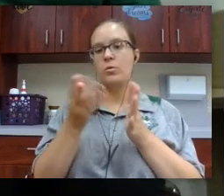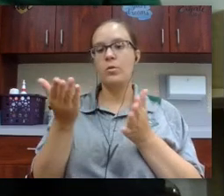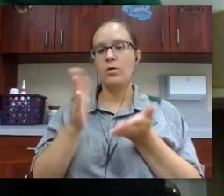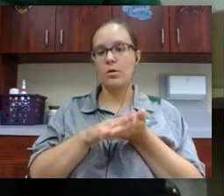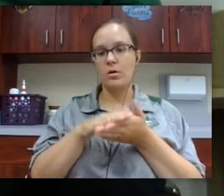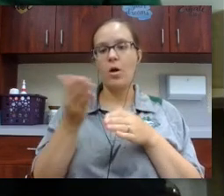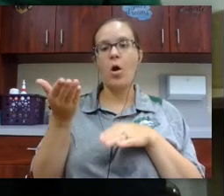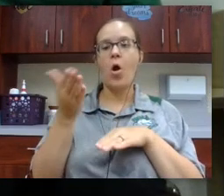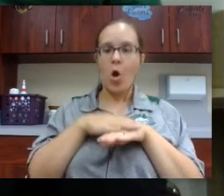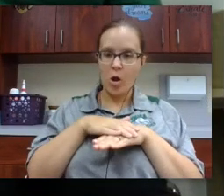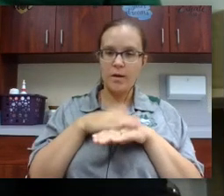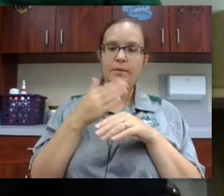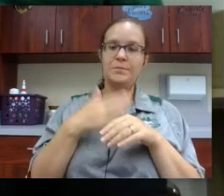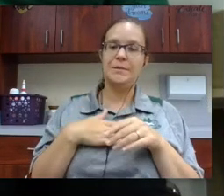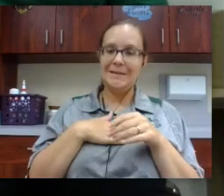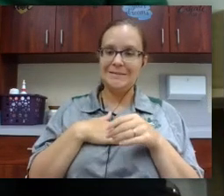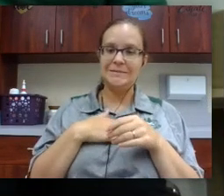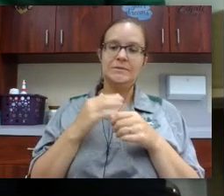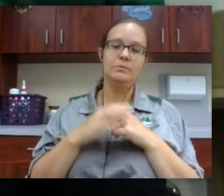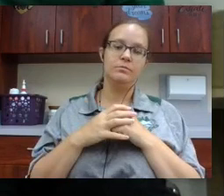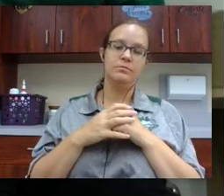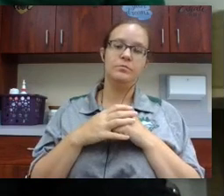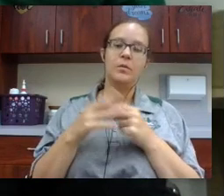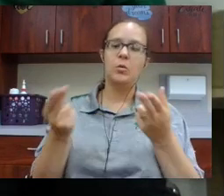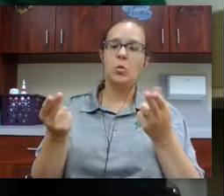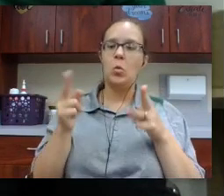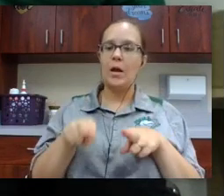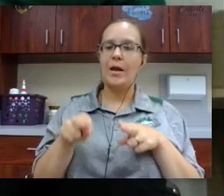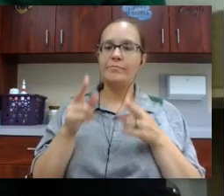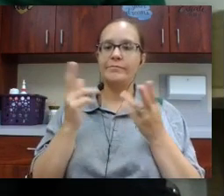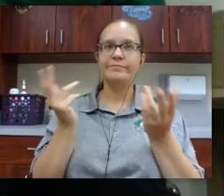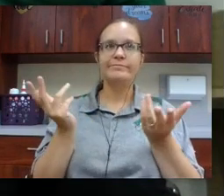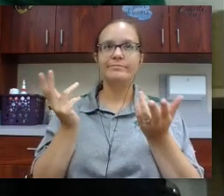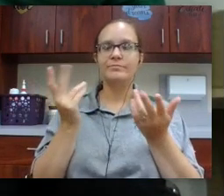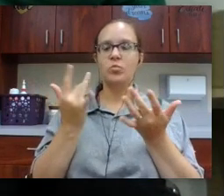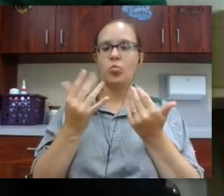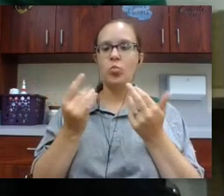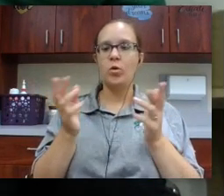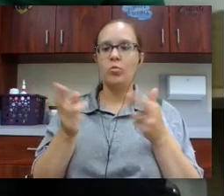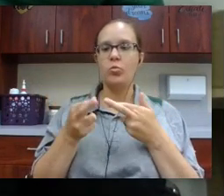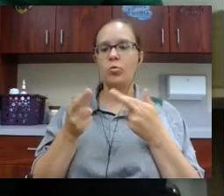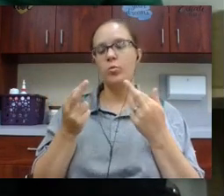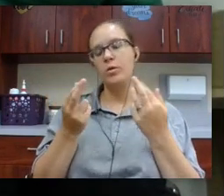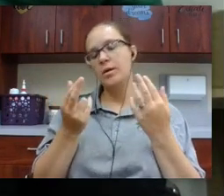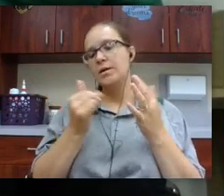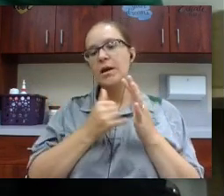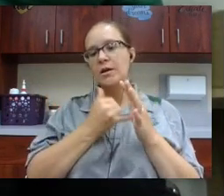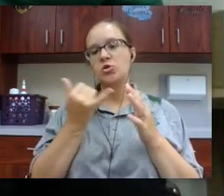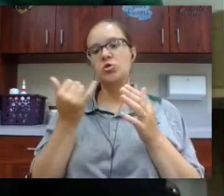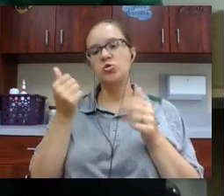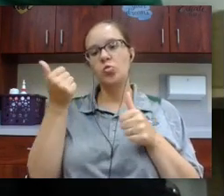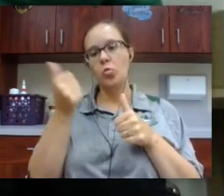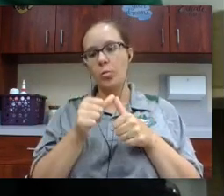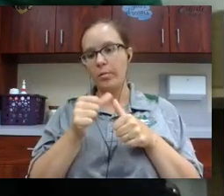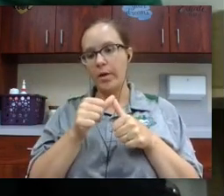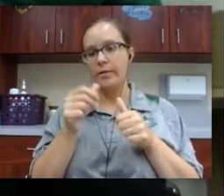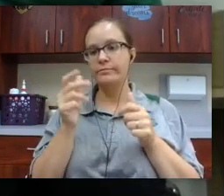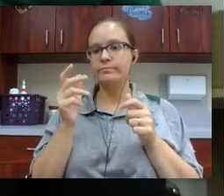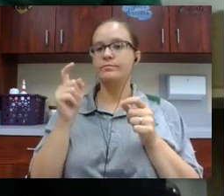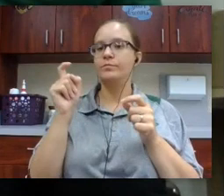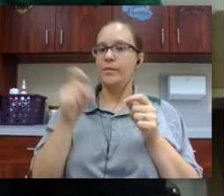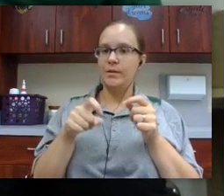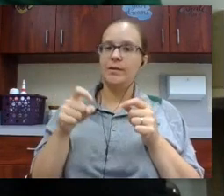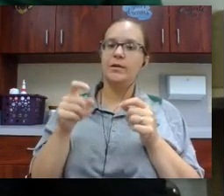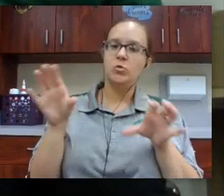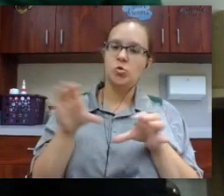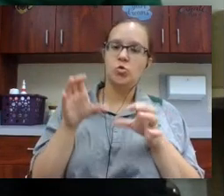face. Now, what happens when you're in the waiting room? Well, it's just a little reminder to you to do the right